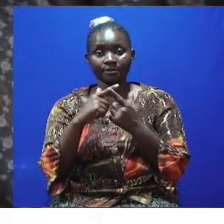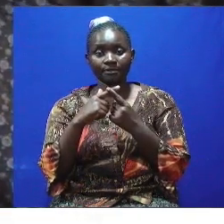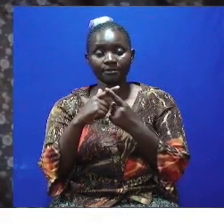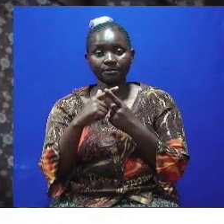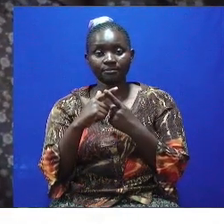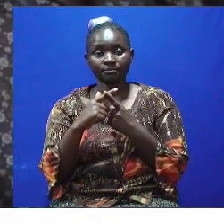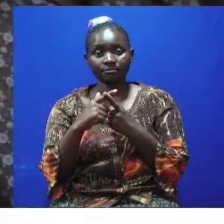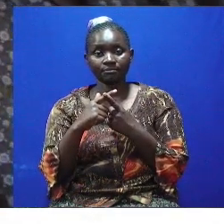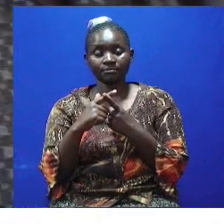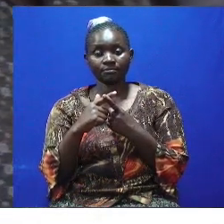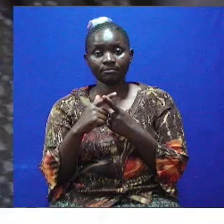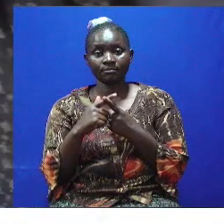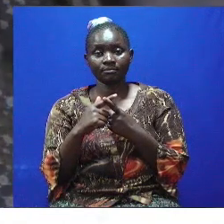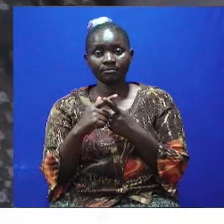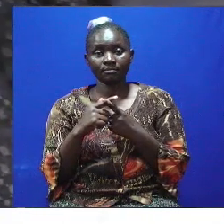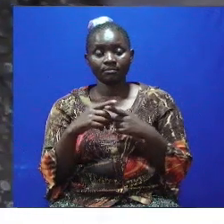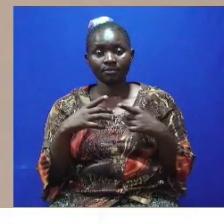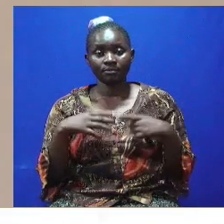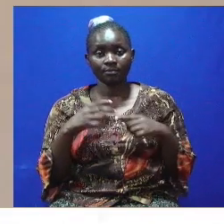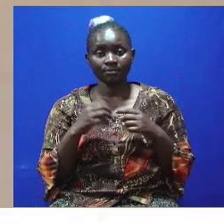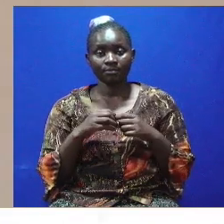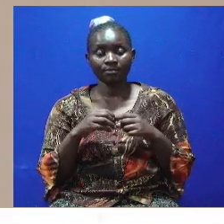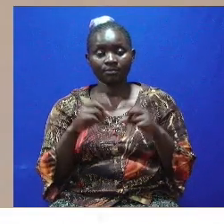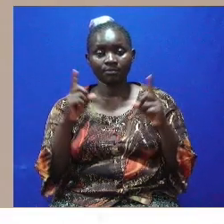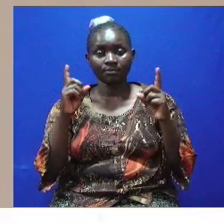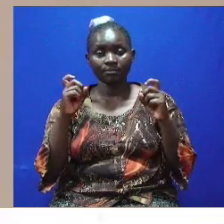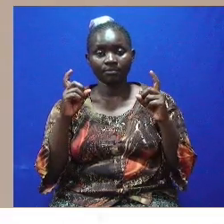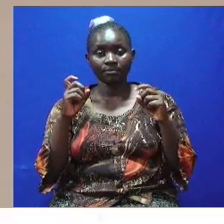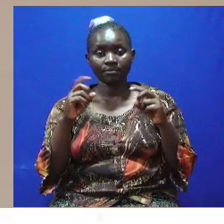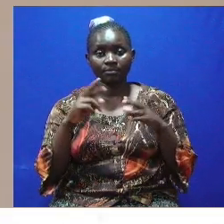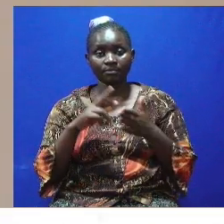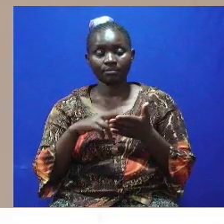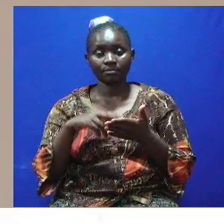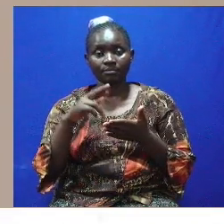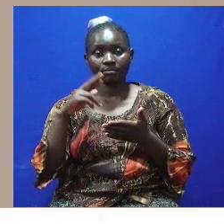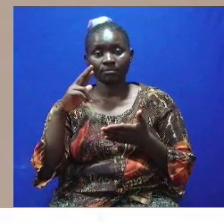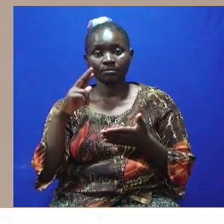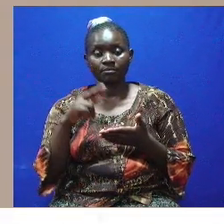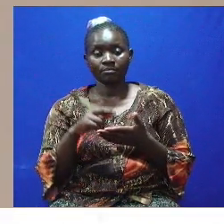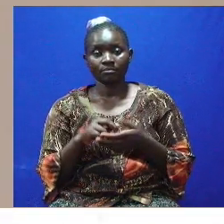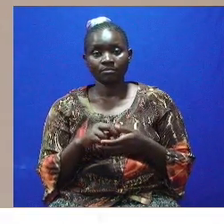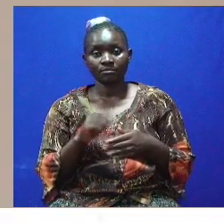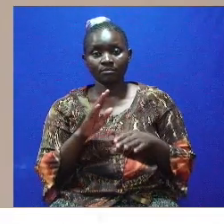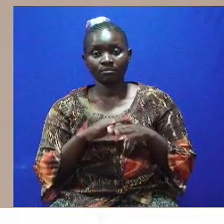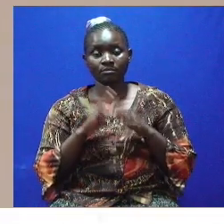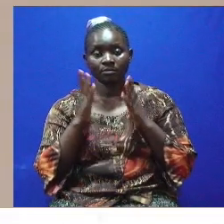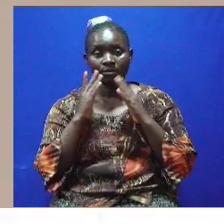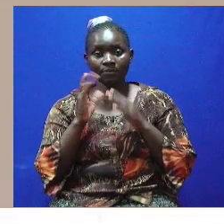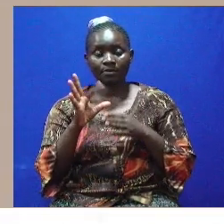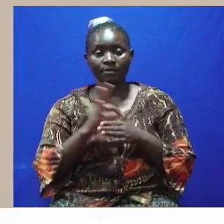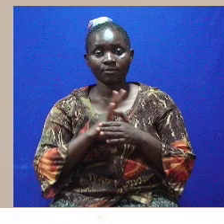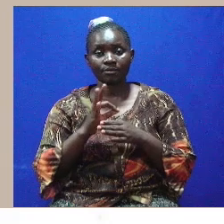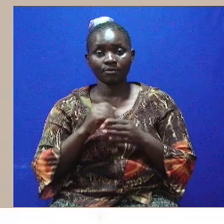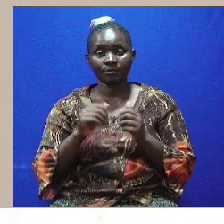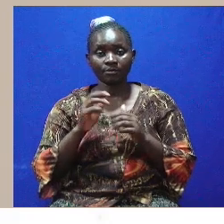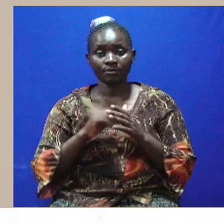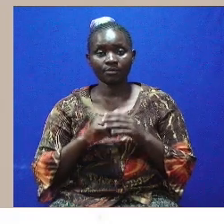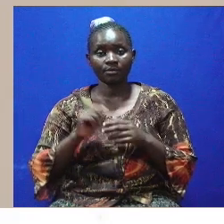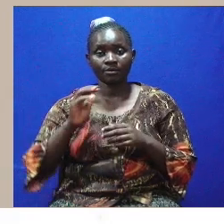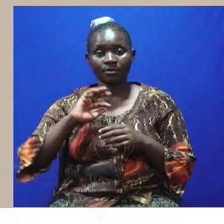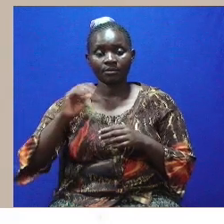to go and see the those things. Here are most of the issues you raised. Some of them are touching on functions of the government.